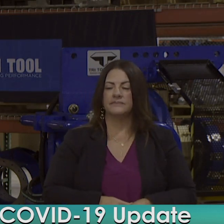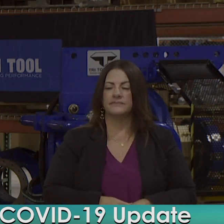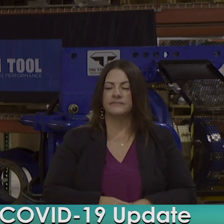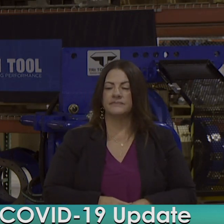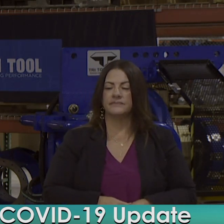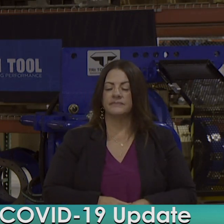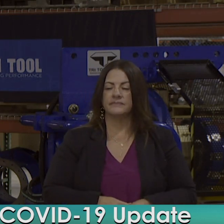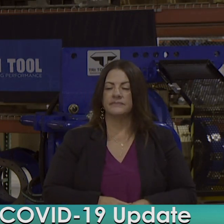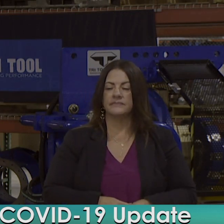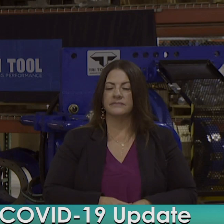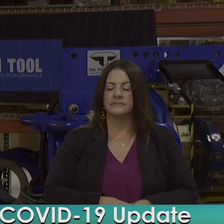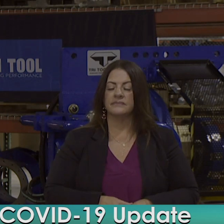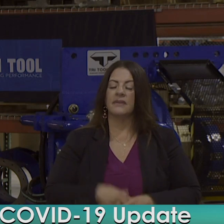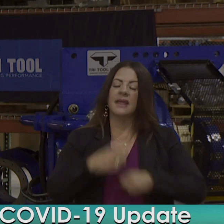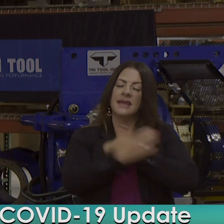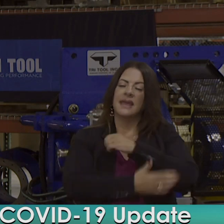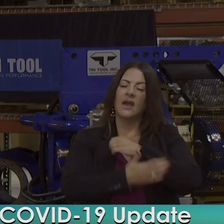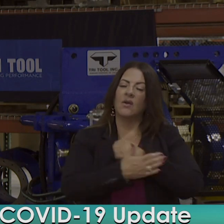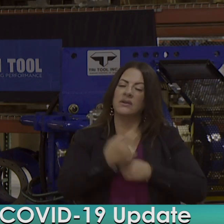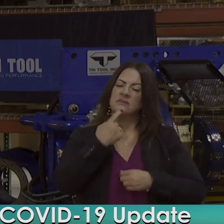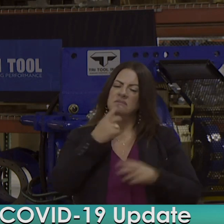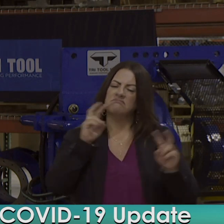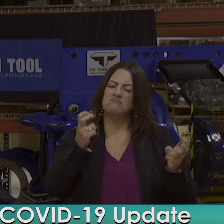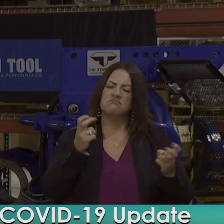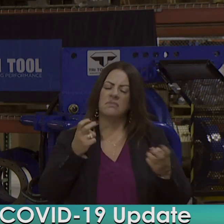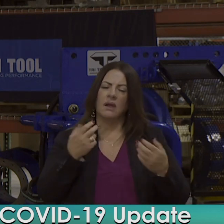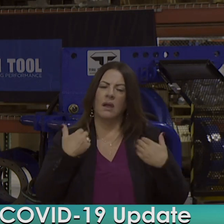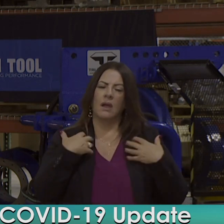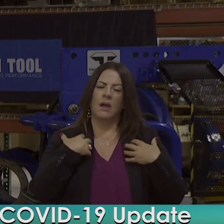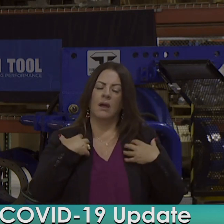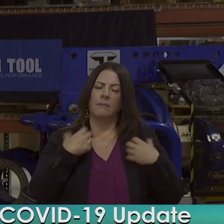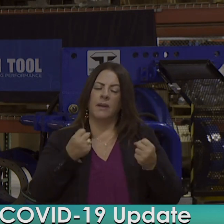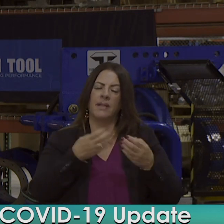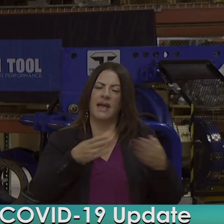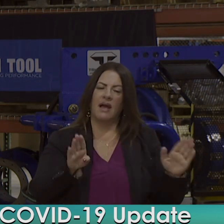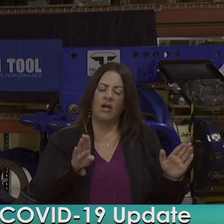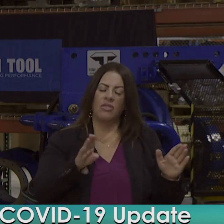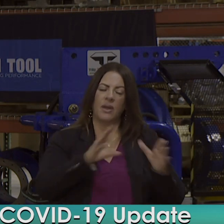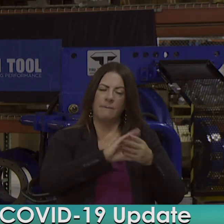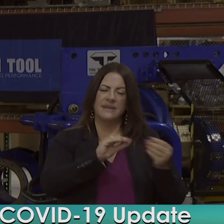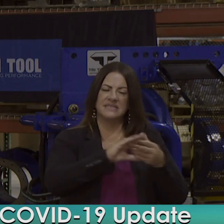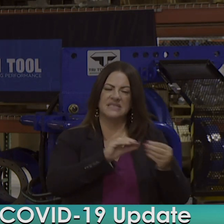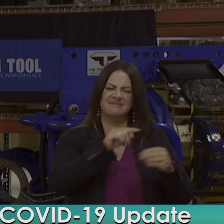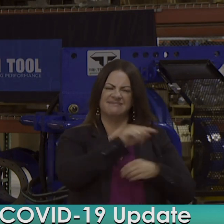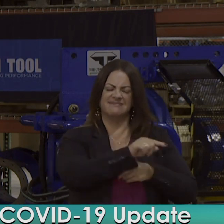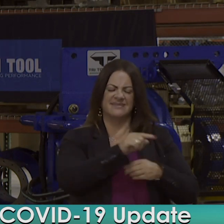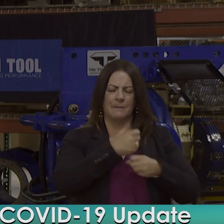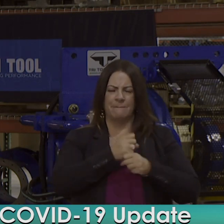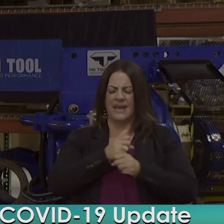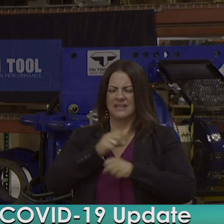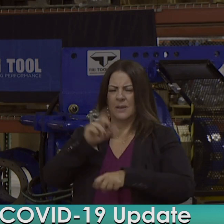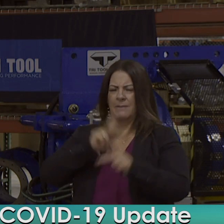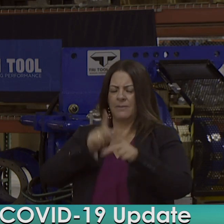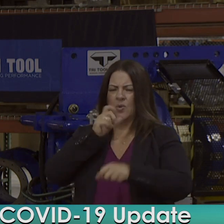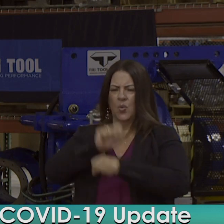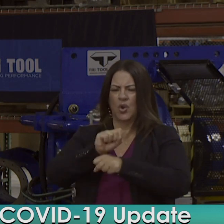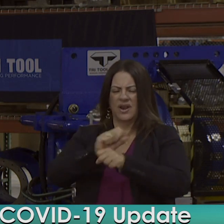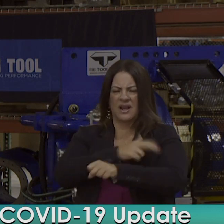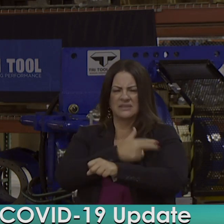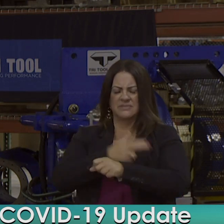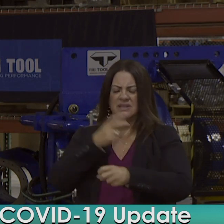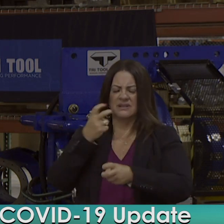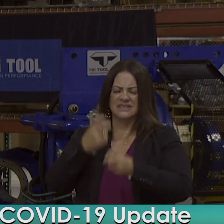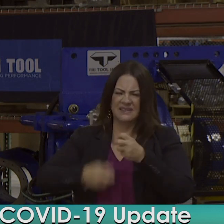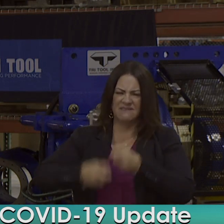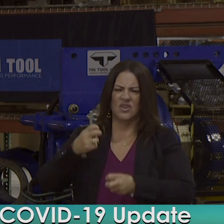She notes that counties say a lack of public health messaging is making their jobs even more difficult as you've given them more responsibility. You